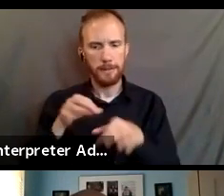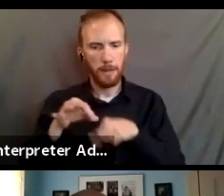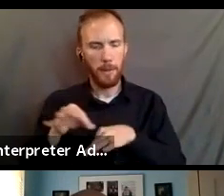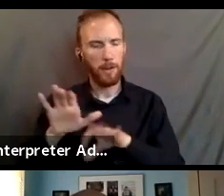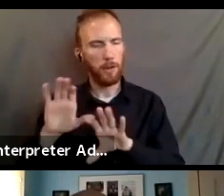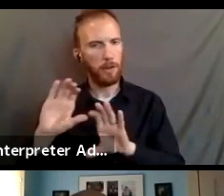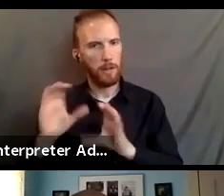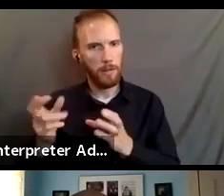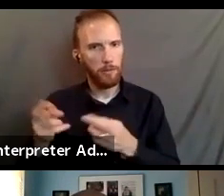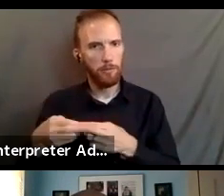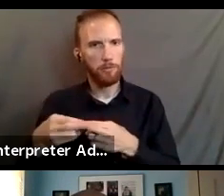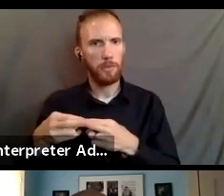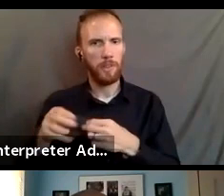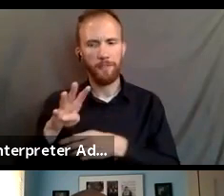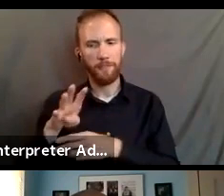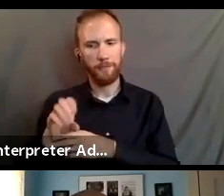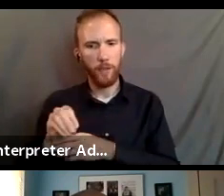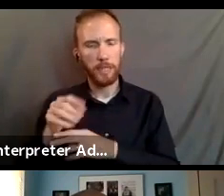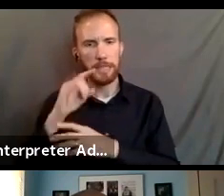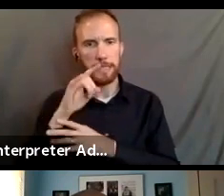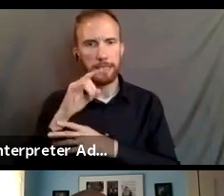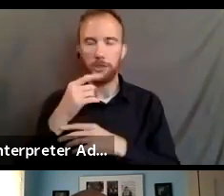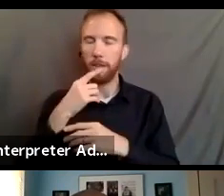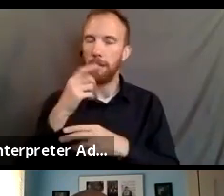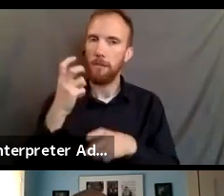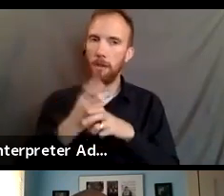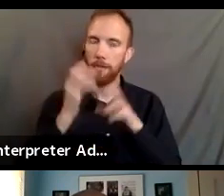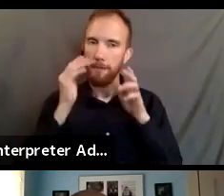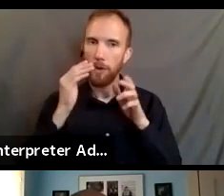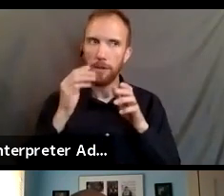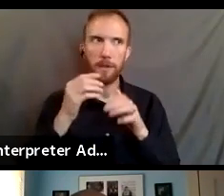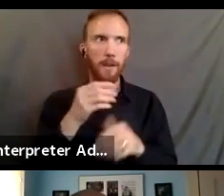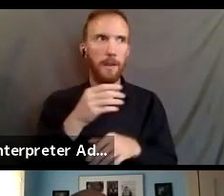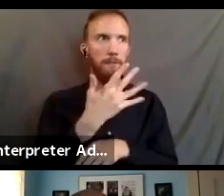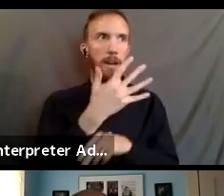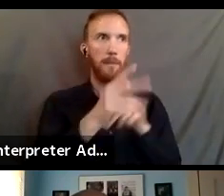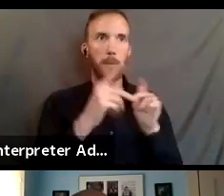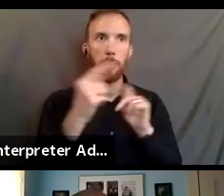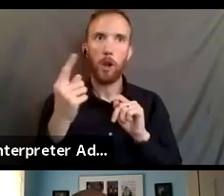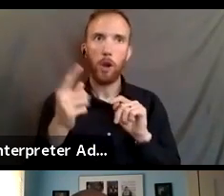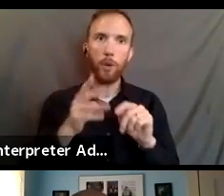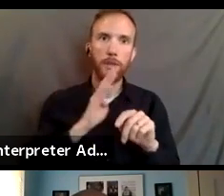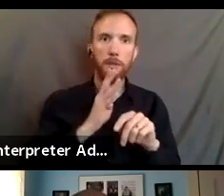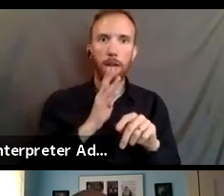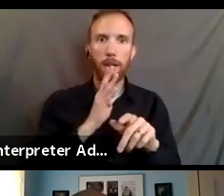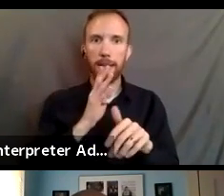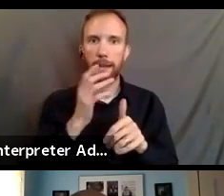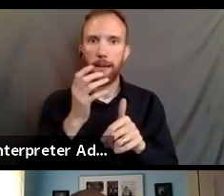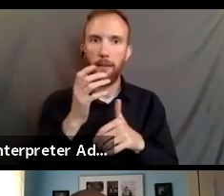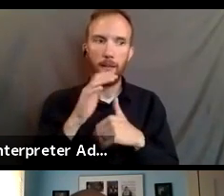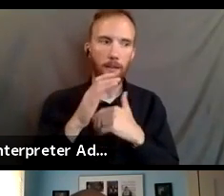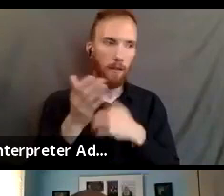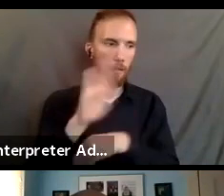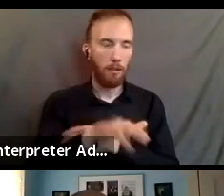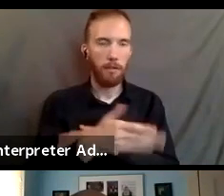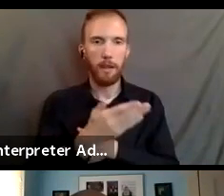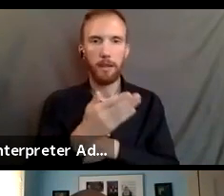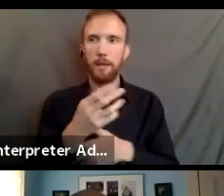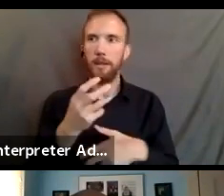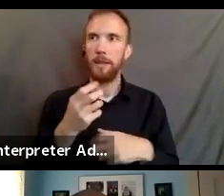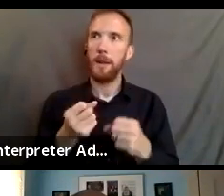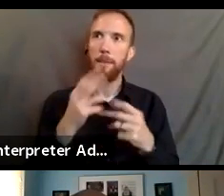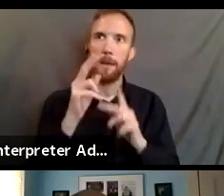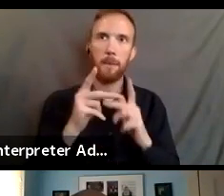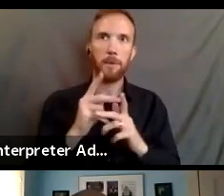five people were always talking at any given time and that it was very busy with lots of people standing up asking to go to the